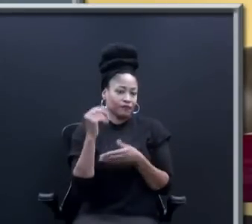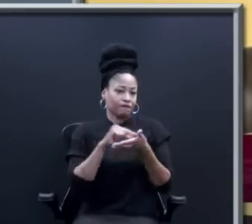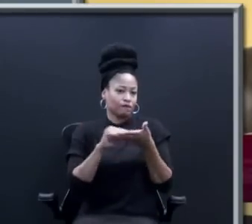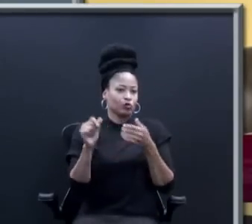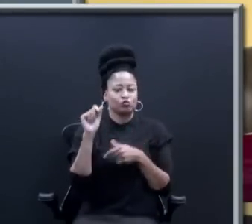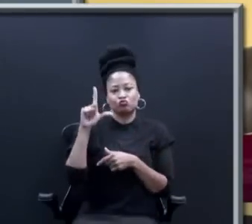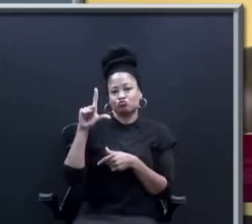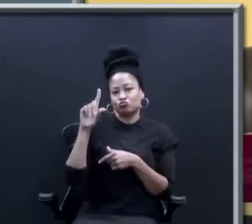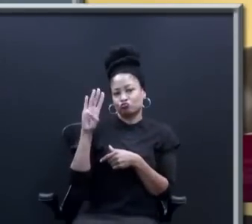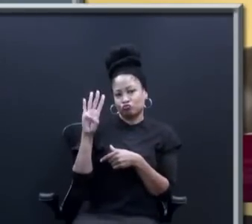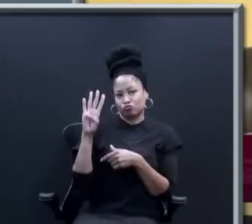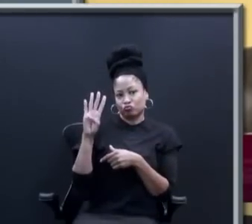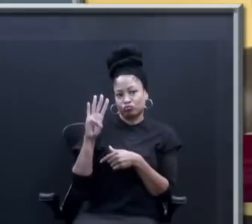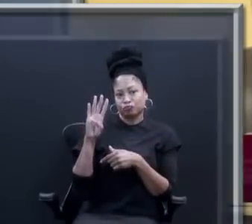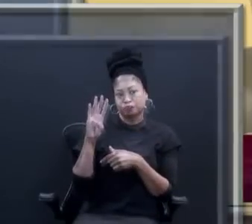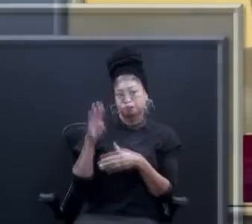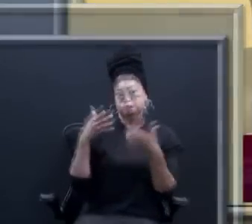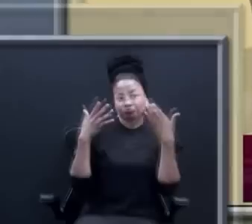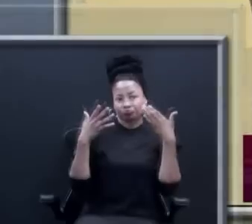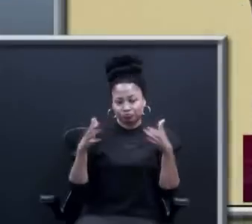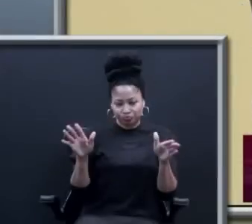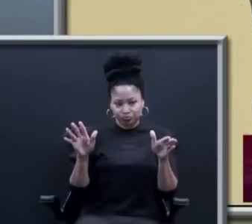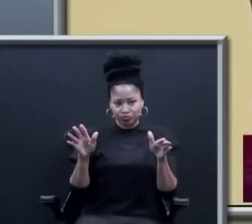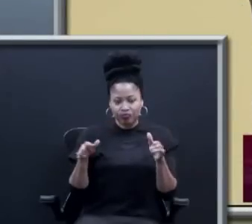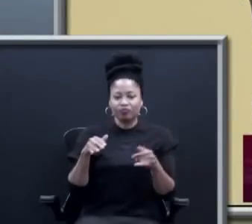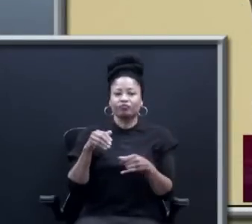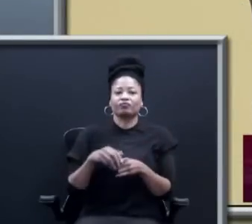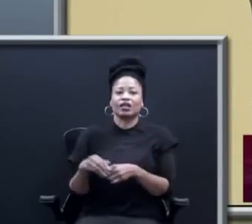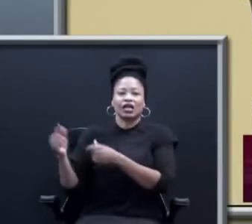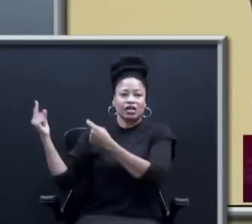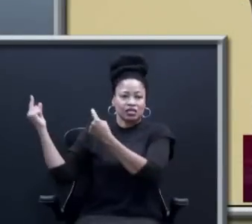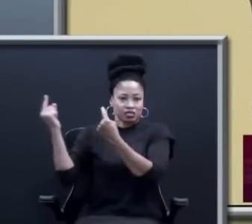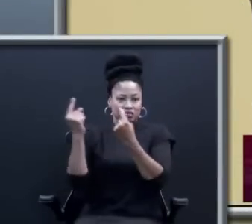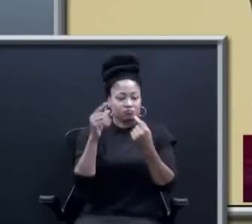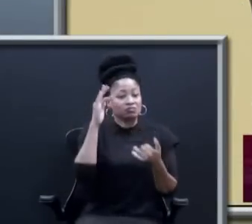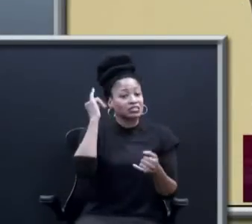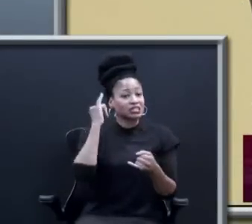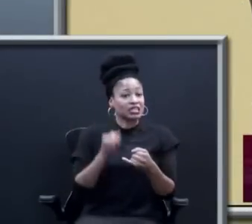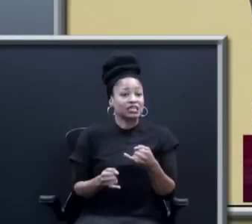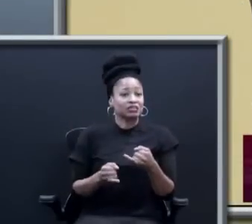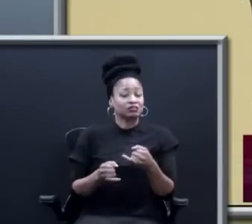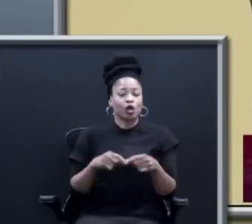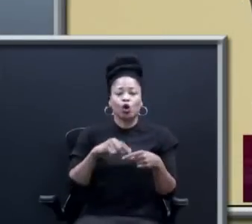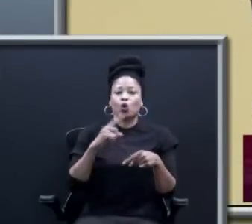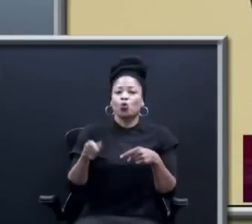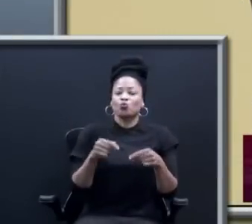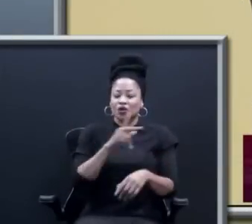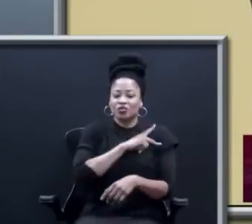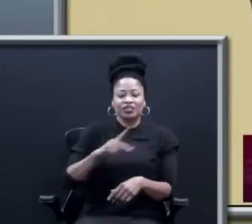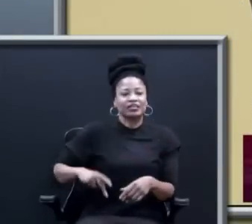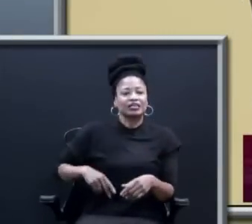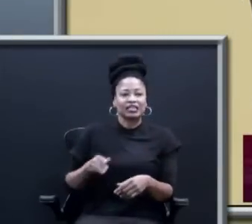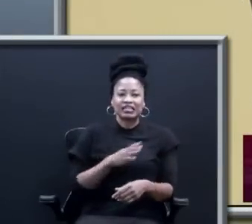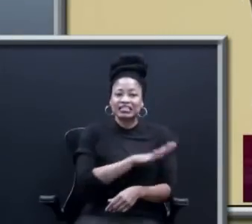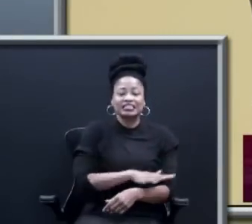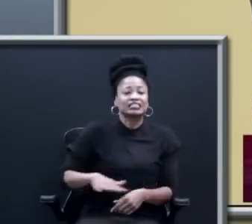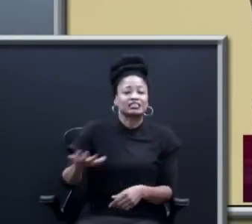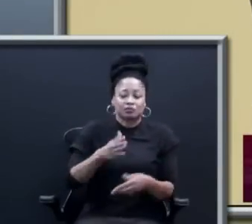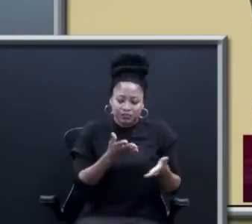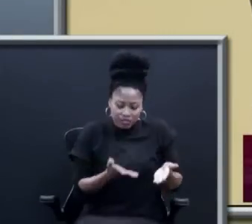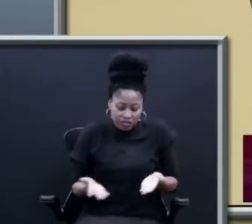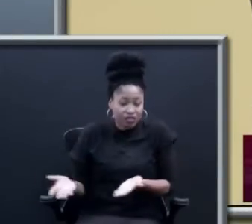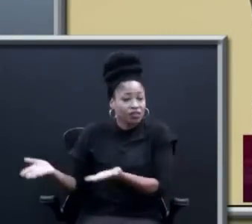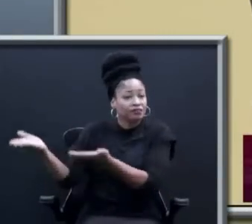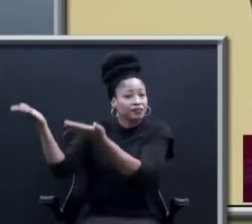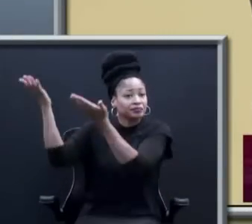24. Okay, go ahead. Then cometh the end, when he shall have delivered up the kingdom to God, even the Father, when he shall have